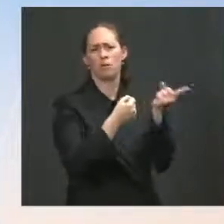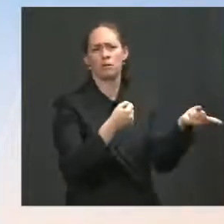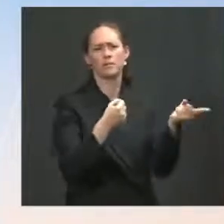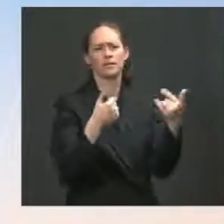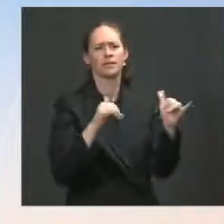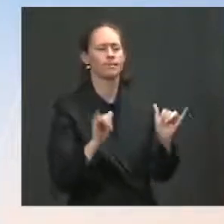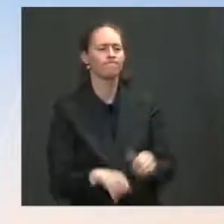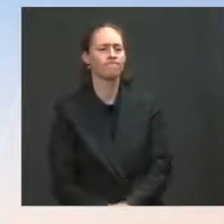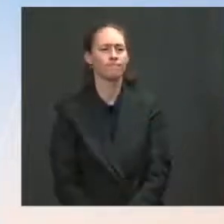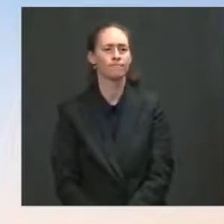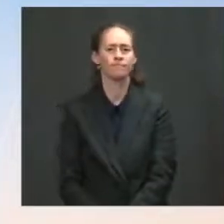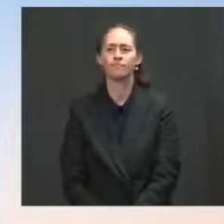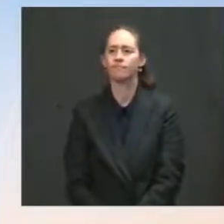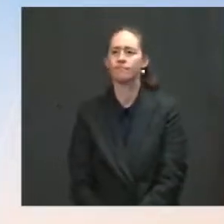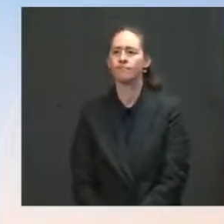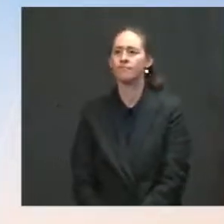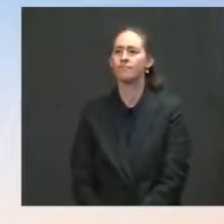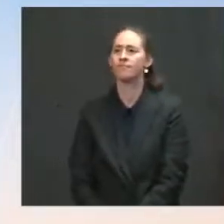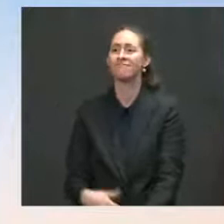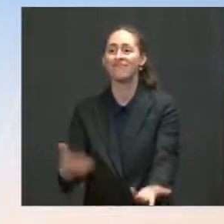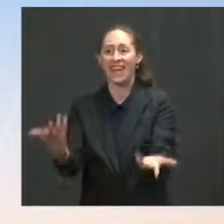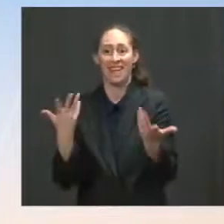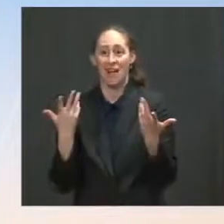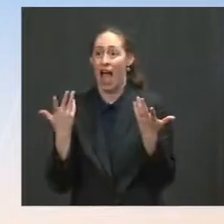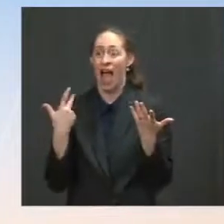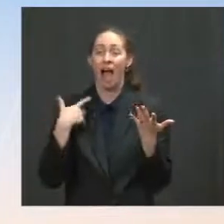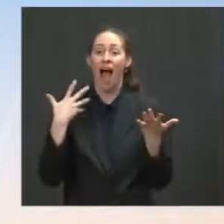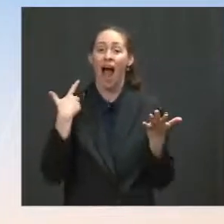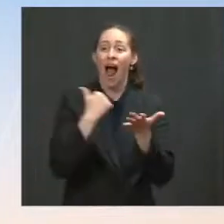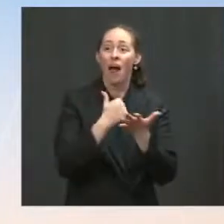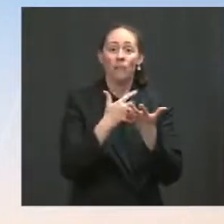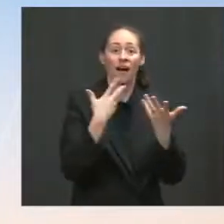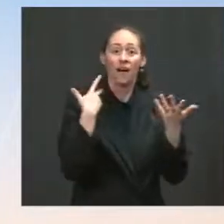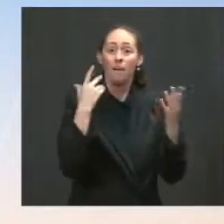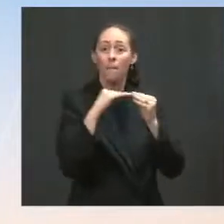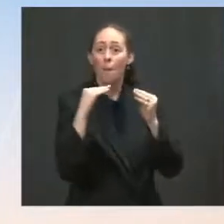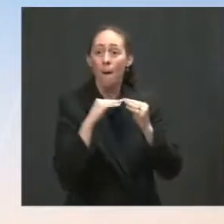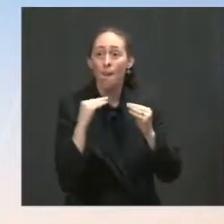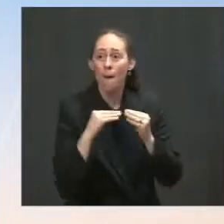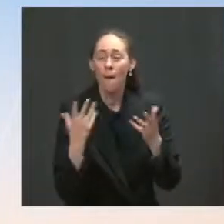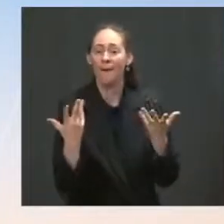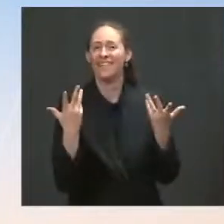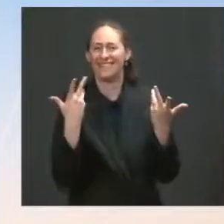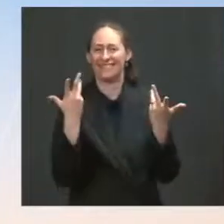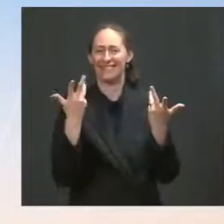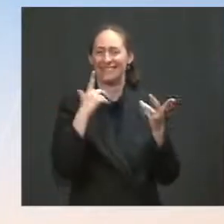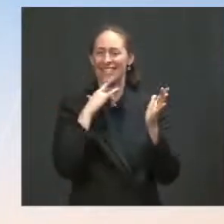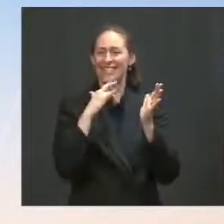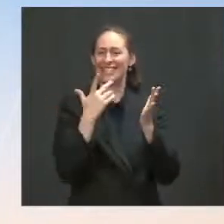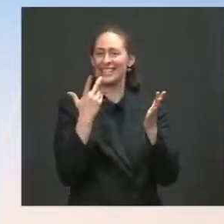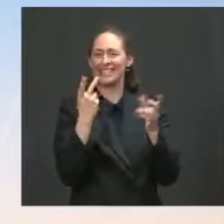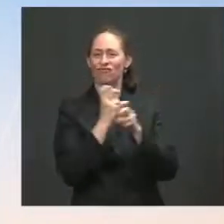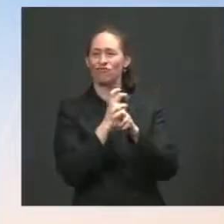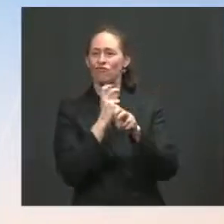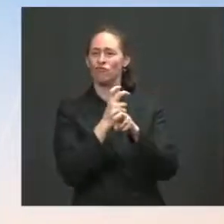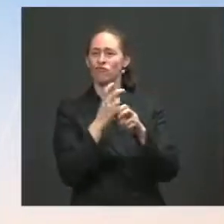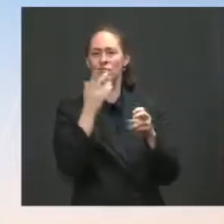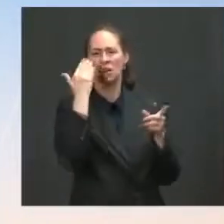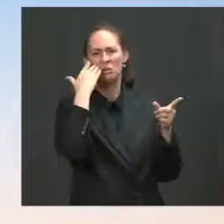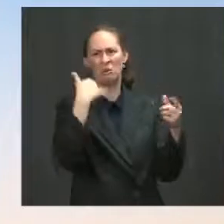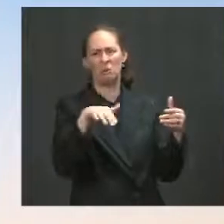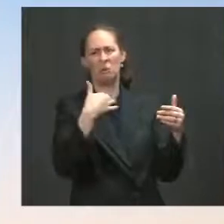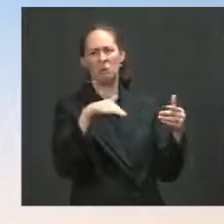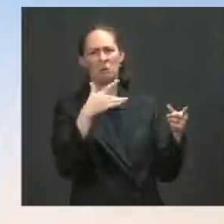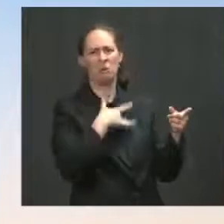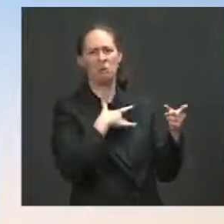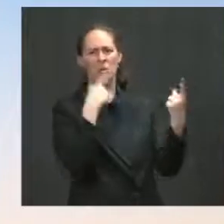be enough to repair the pain from the blast just last year. Okay. Nikki,